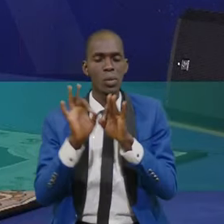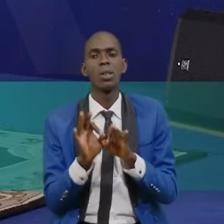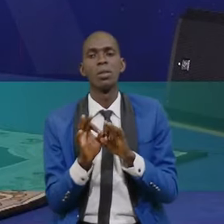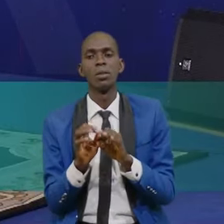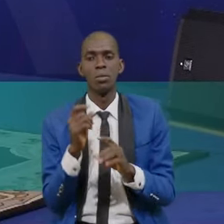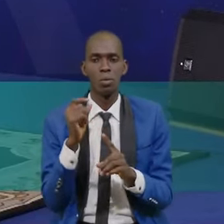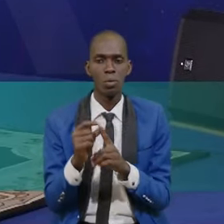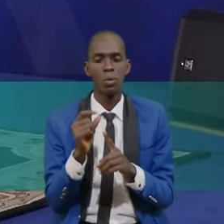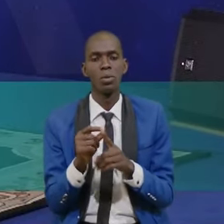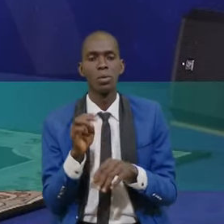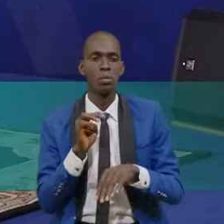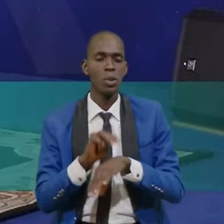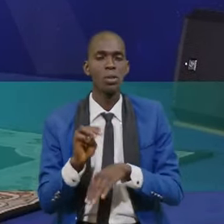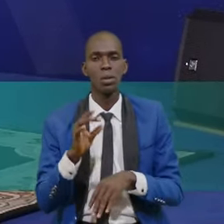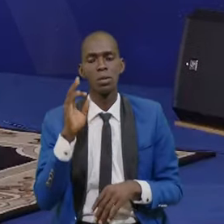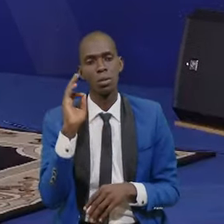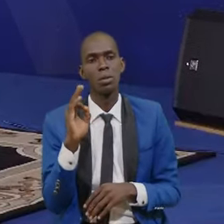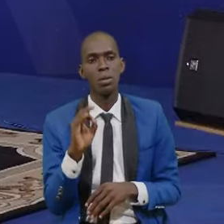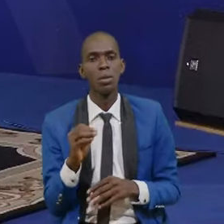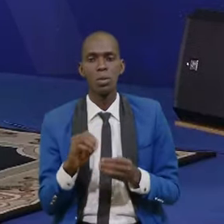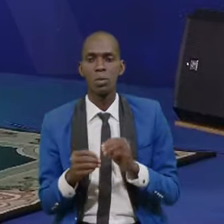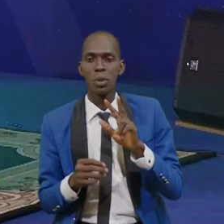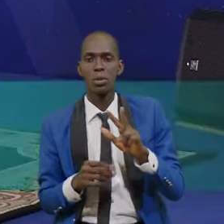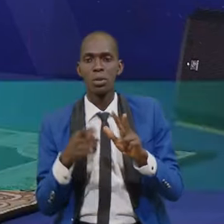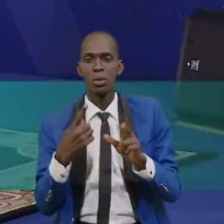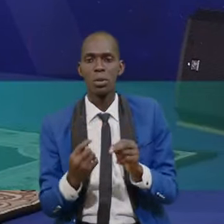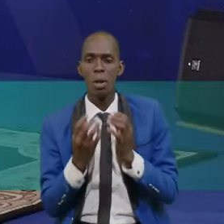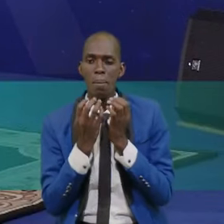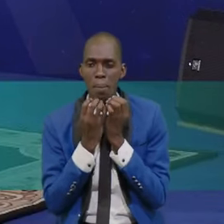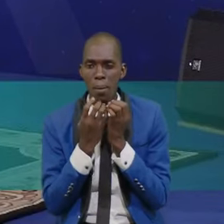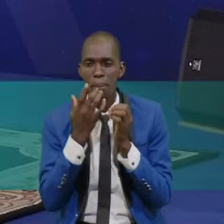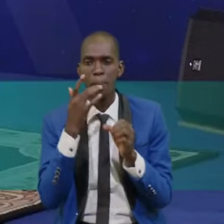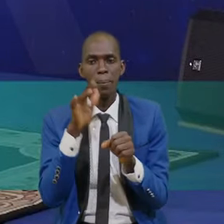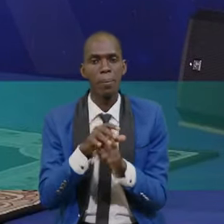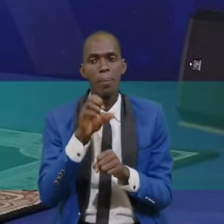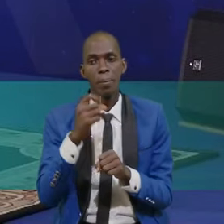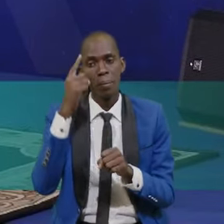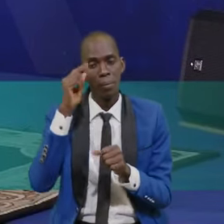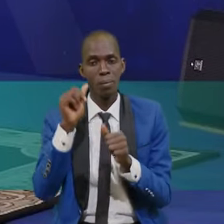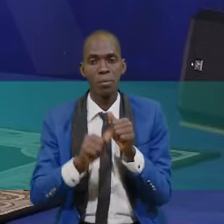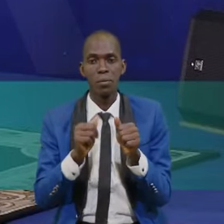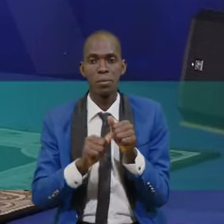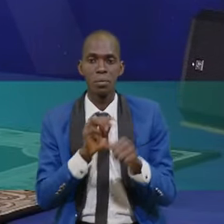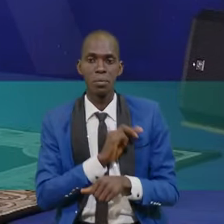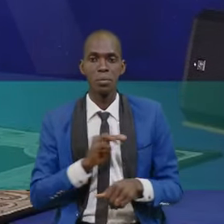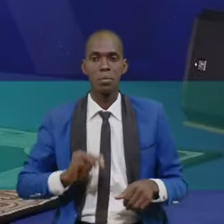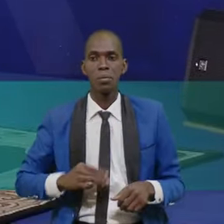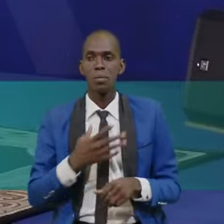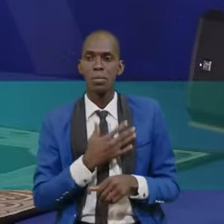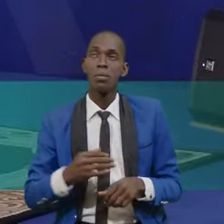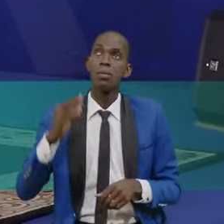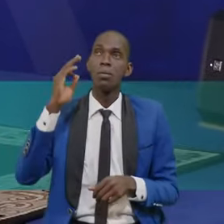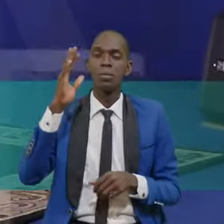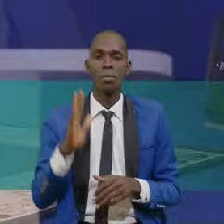three, the precious promises for every member and minister. We come to number